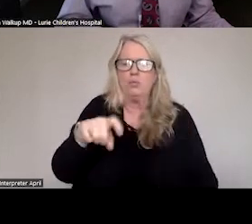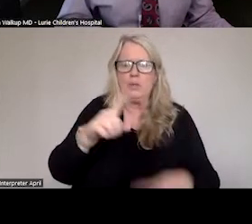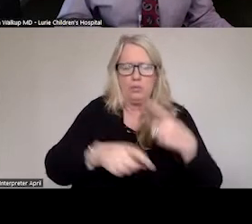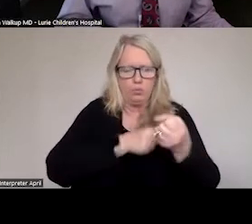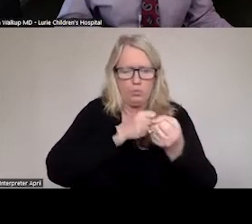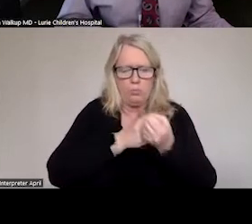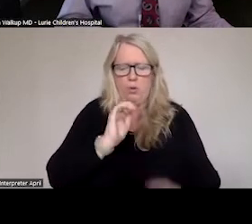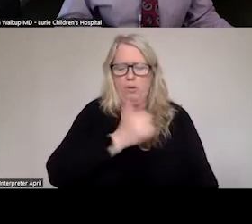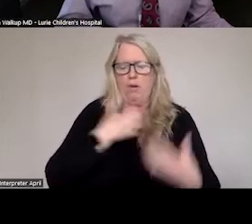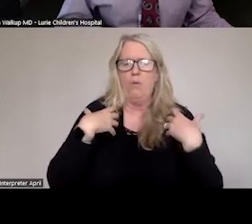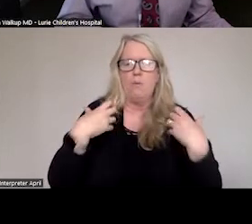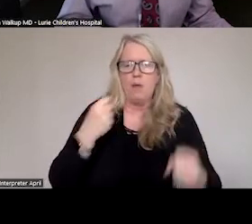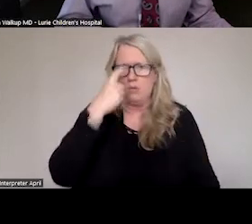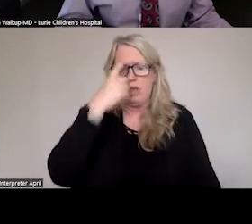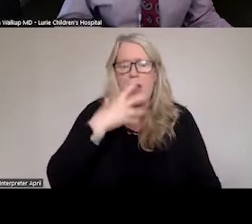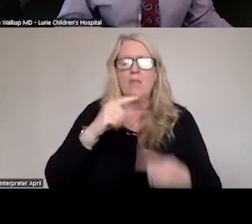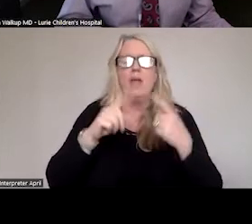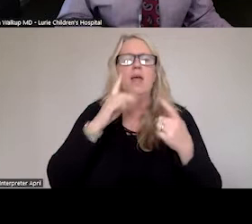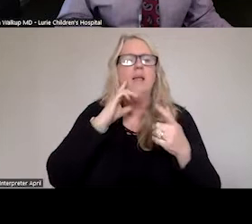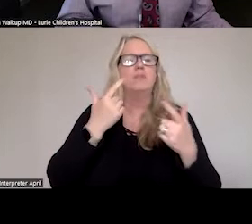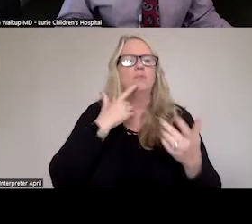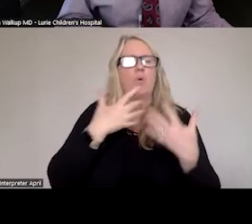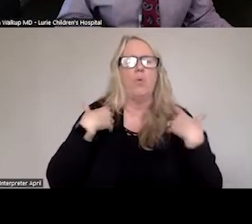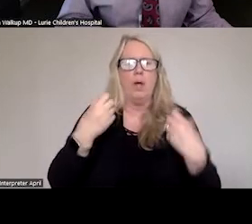and well-being? Next slide.